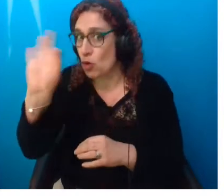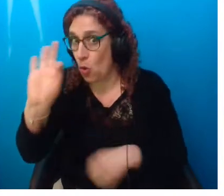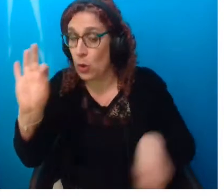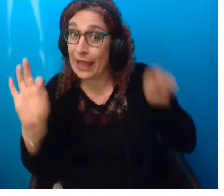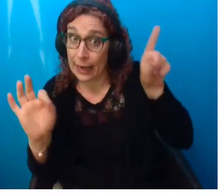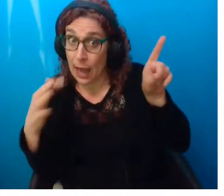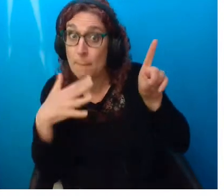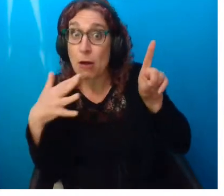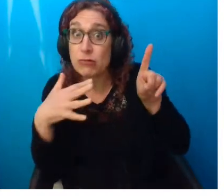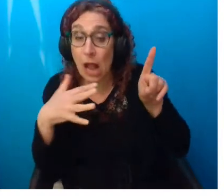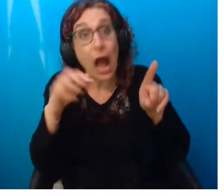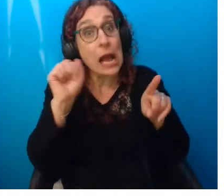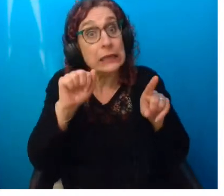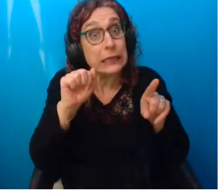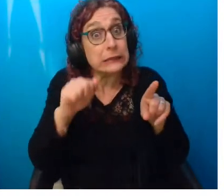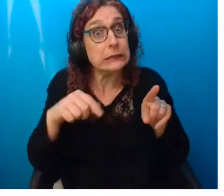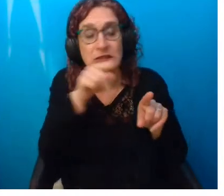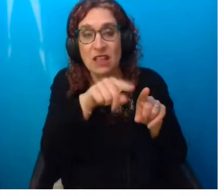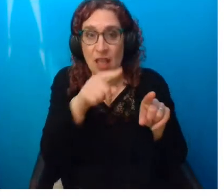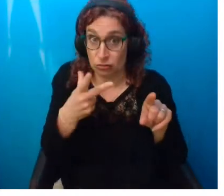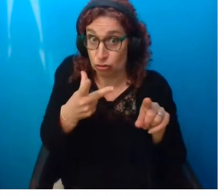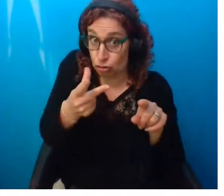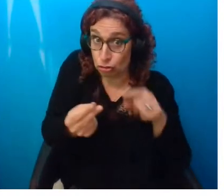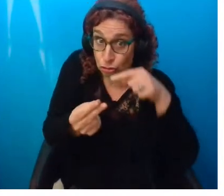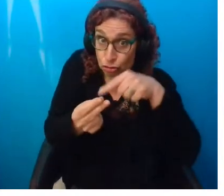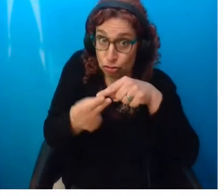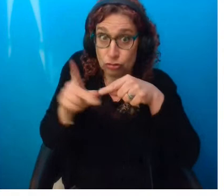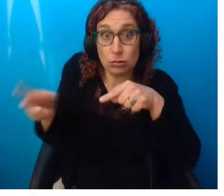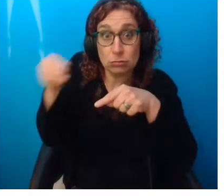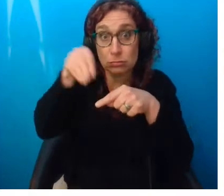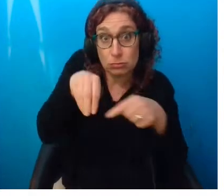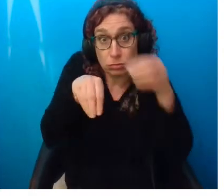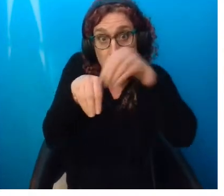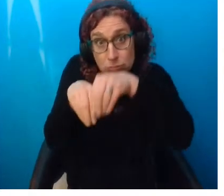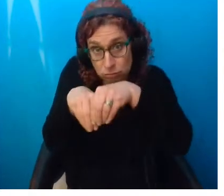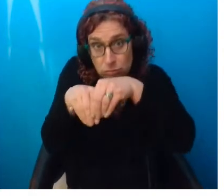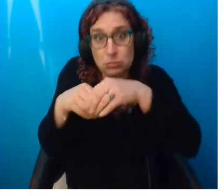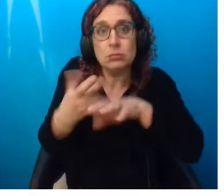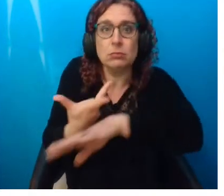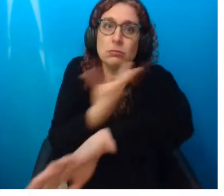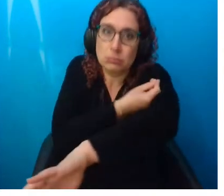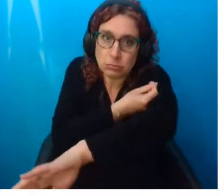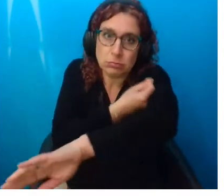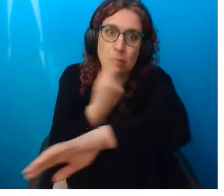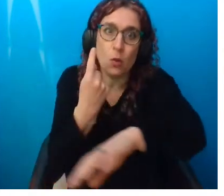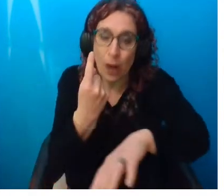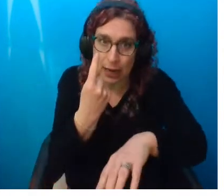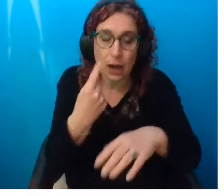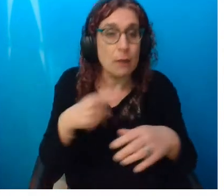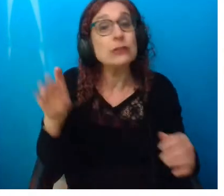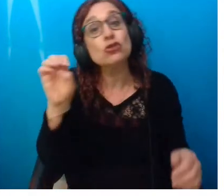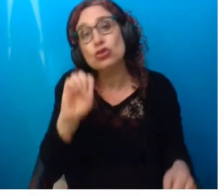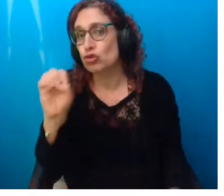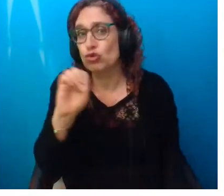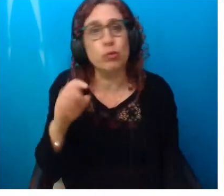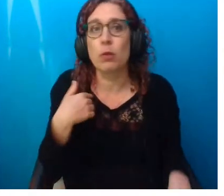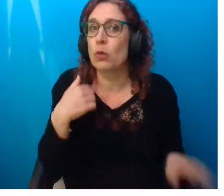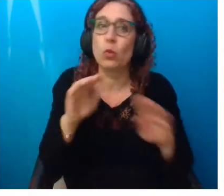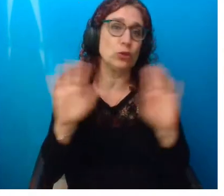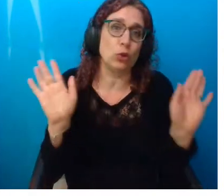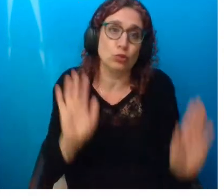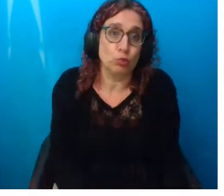allergens into the same injection and provide immunotherapy with that. But in Europe, that is something we don't tend to do.